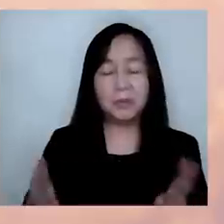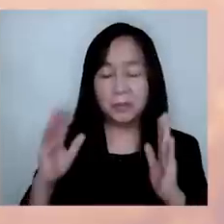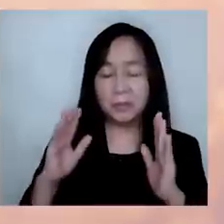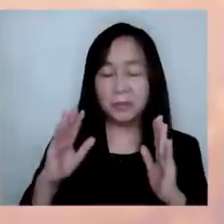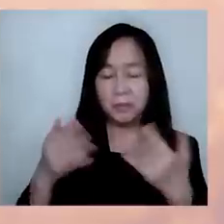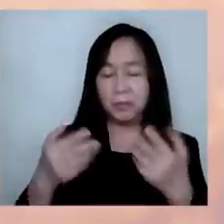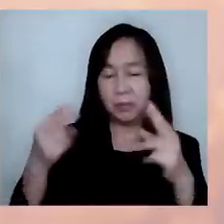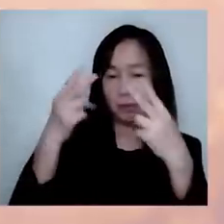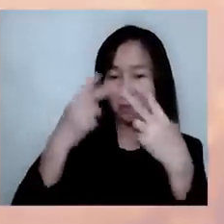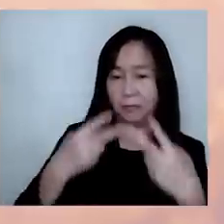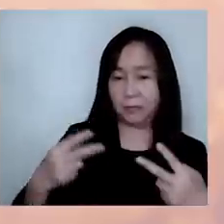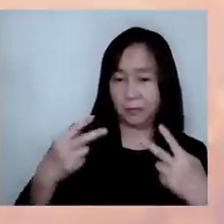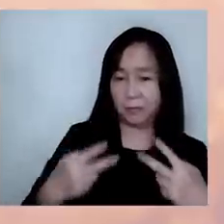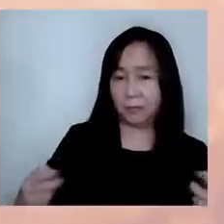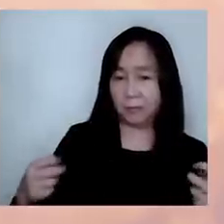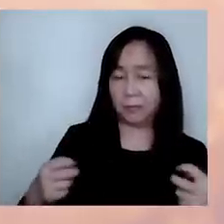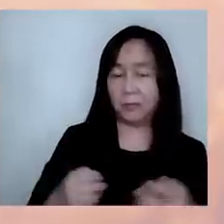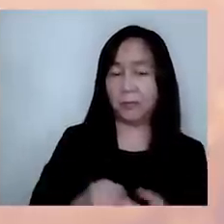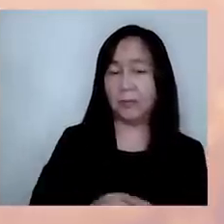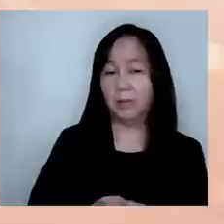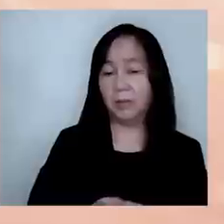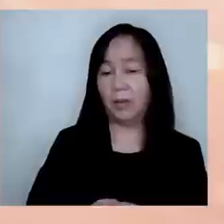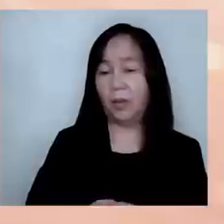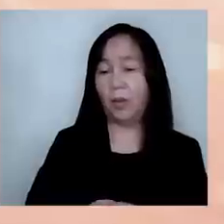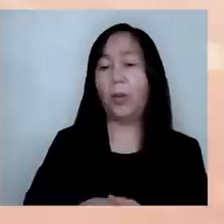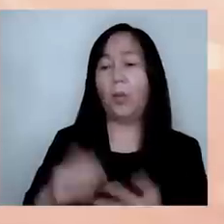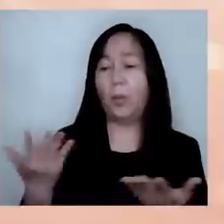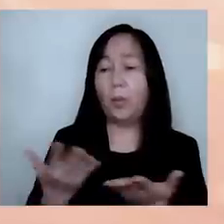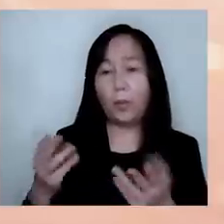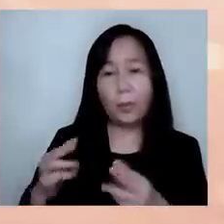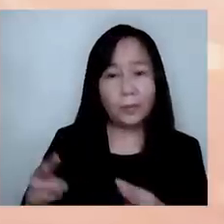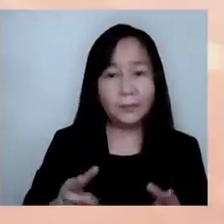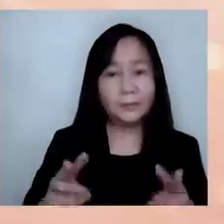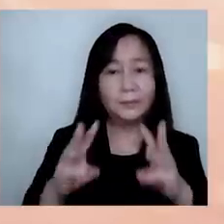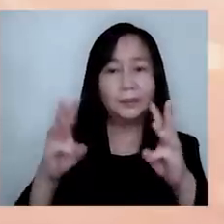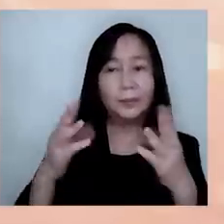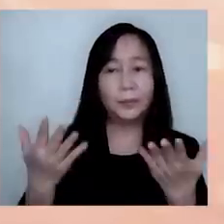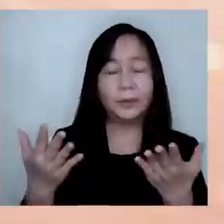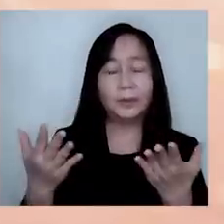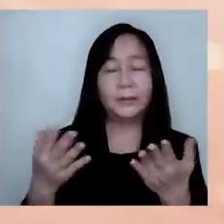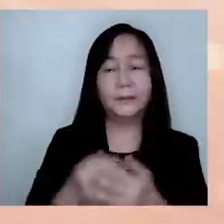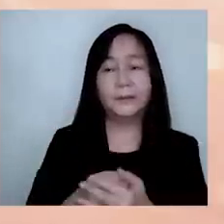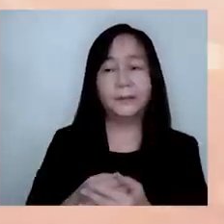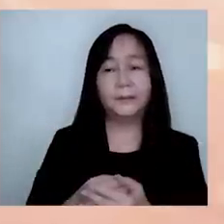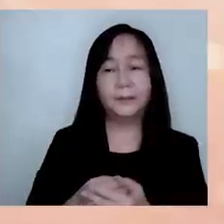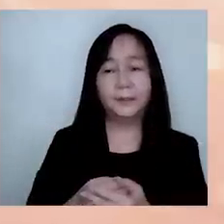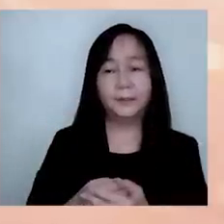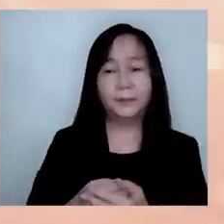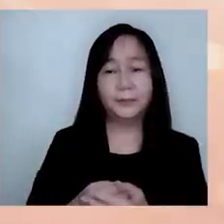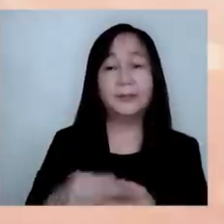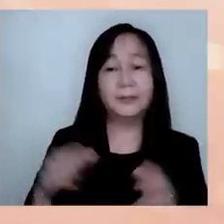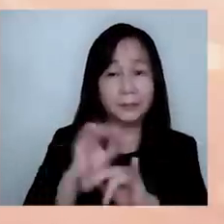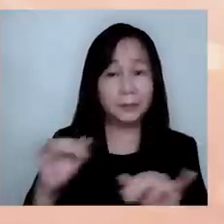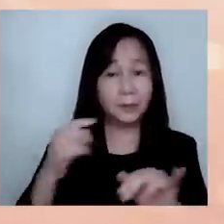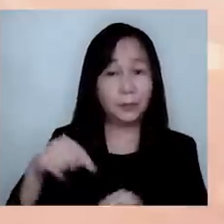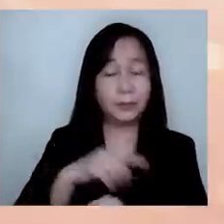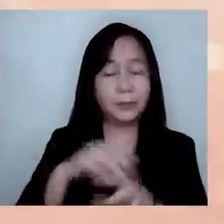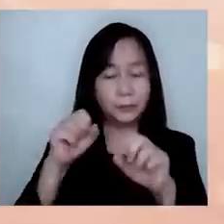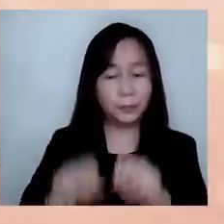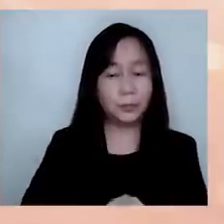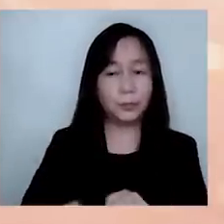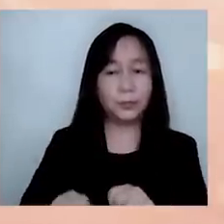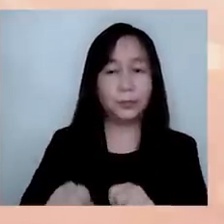to the on the way part this is something we could do during the rest of the Easter season